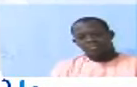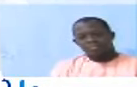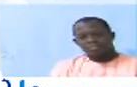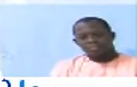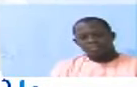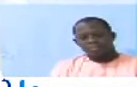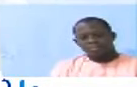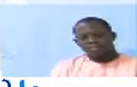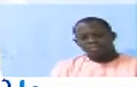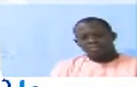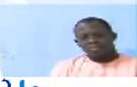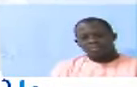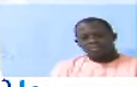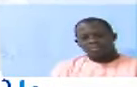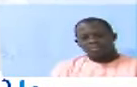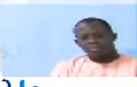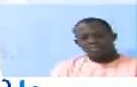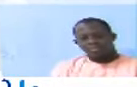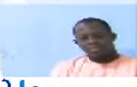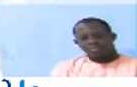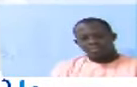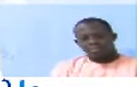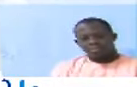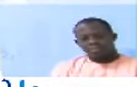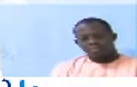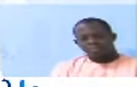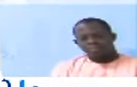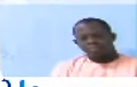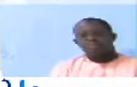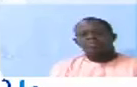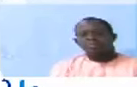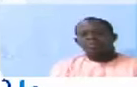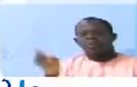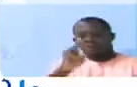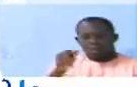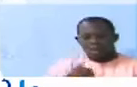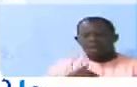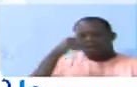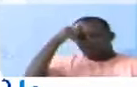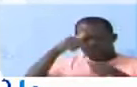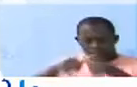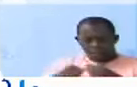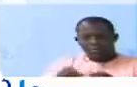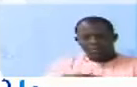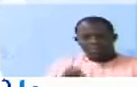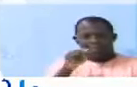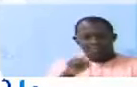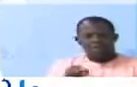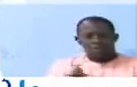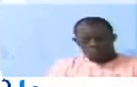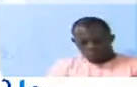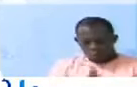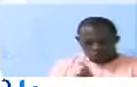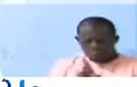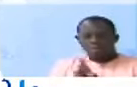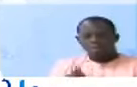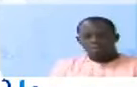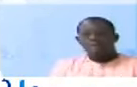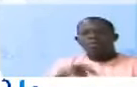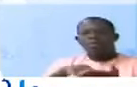keri wolam nyindi ko ntolbe bulala moto konale. What I realized was that we are going to